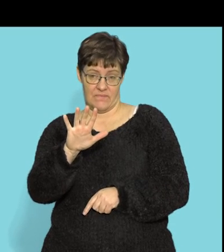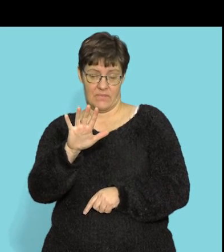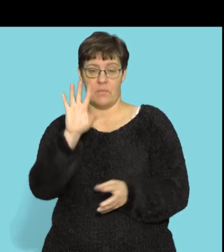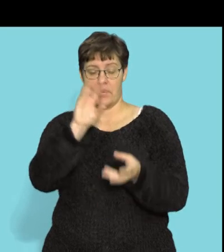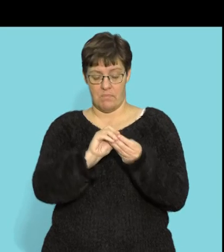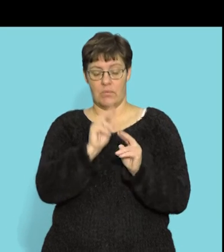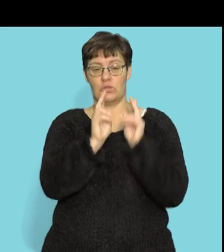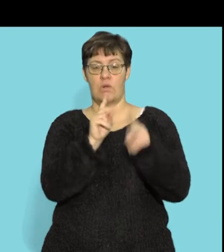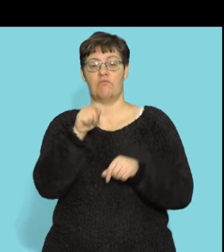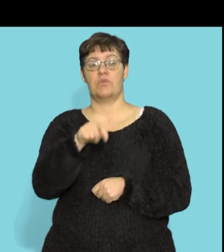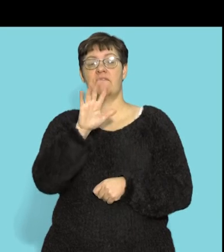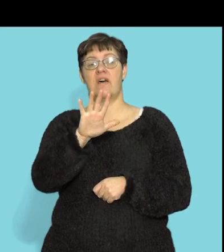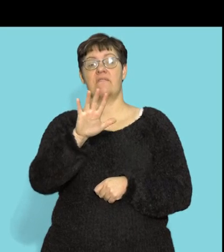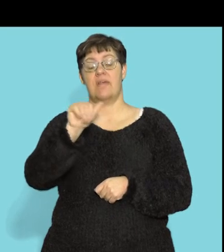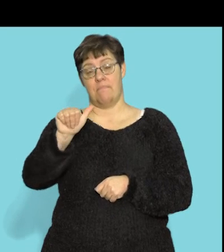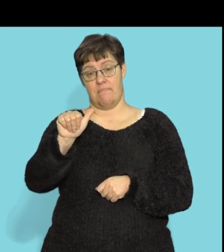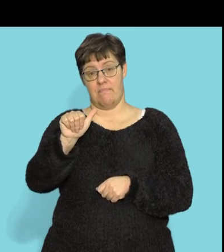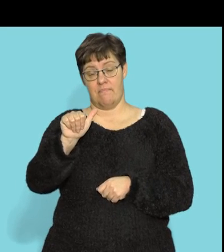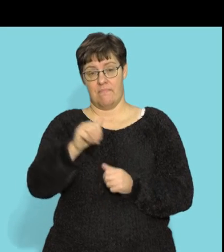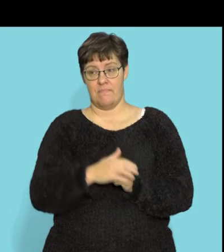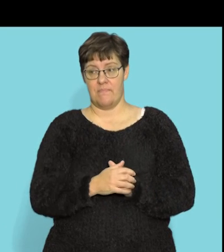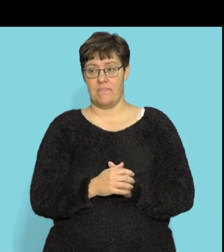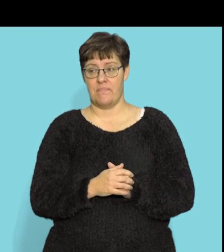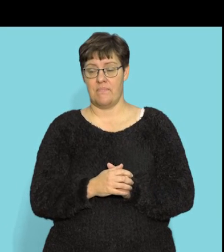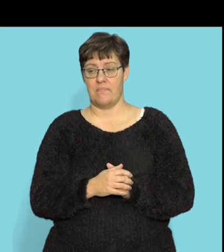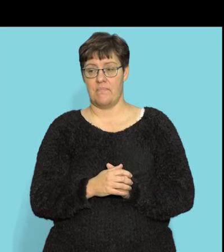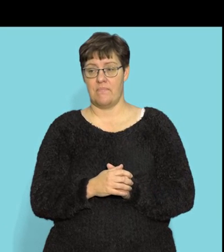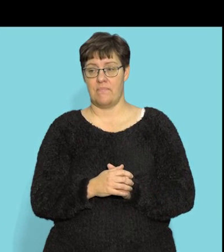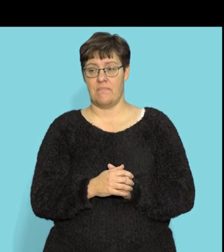what? 12.5 amperes. Okay,